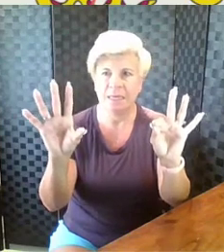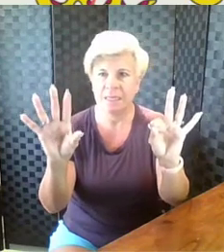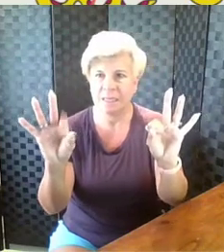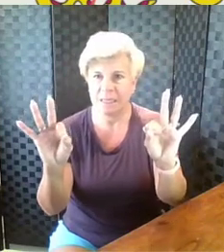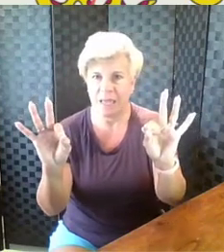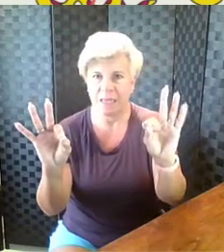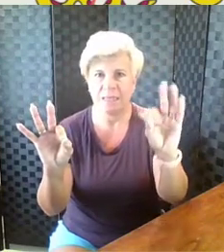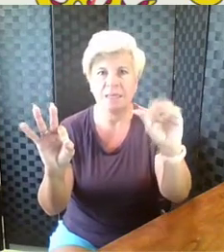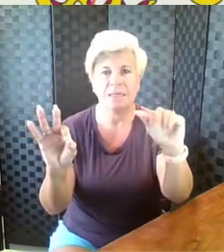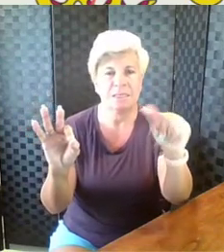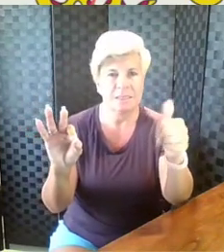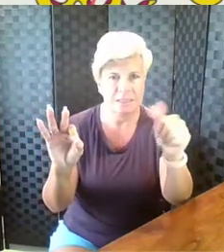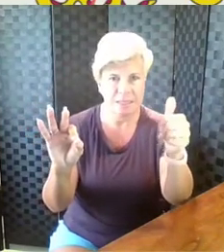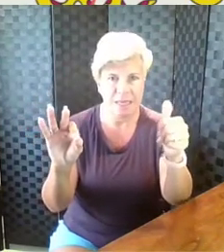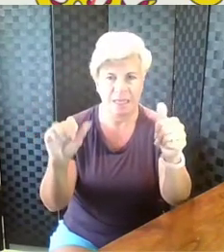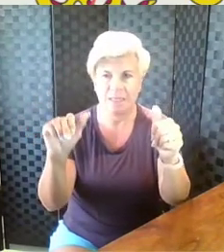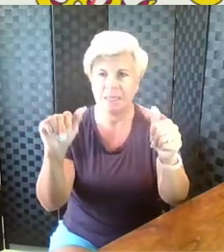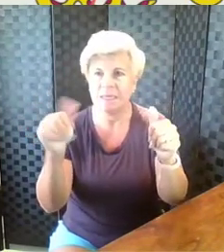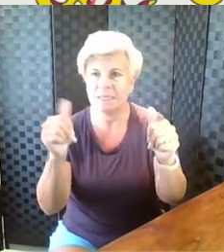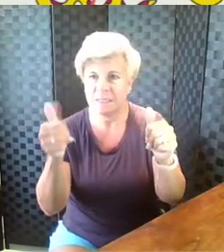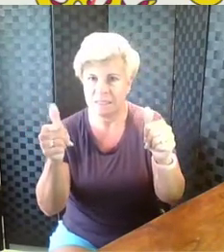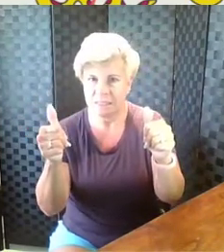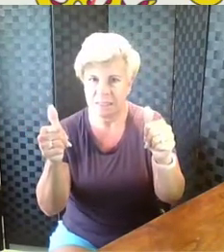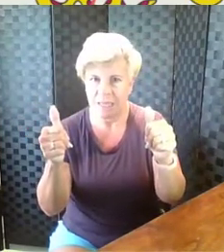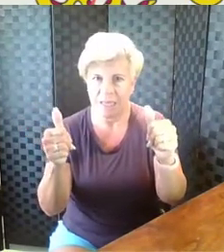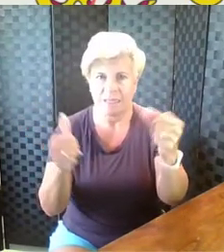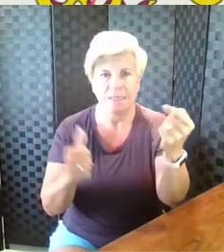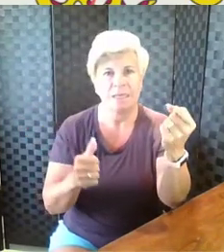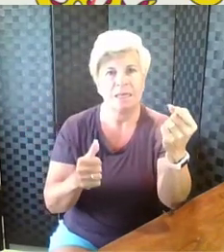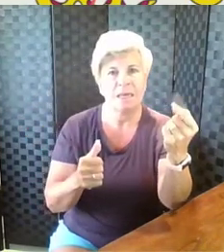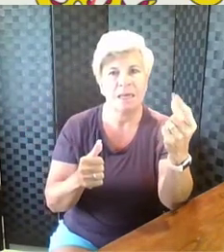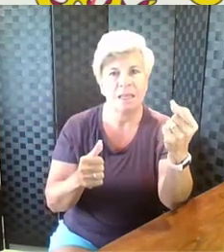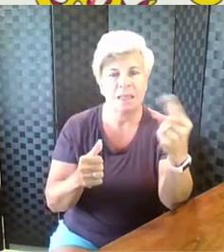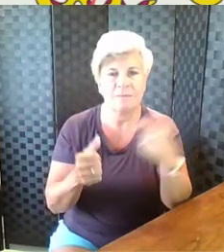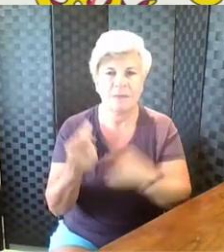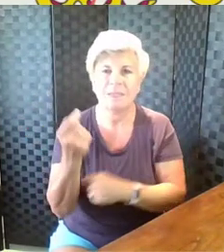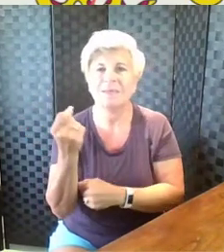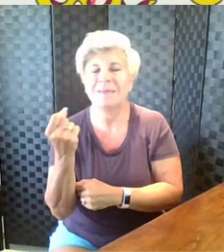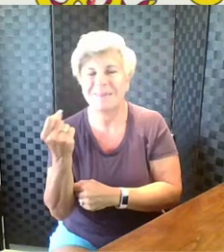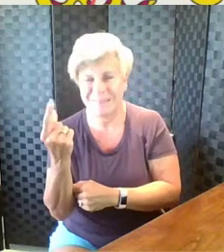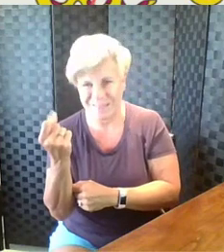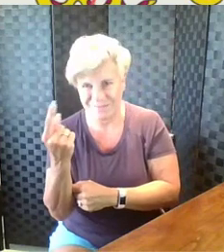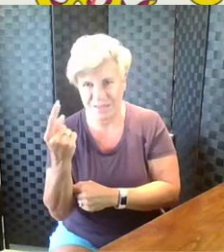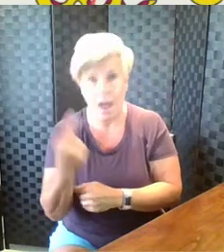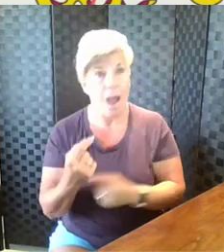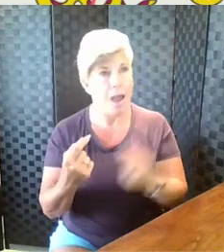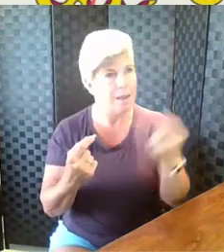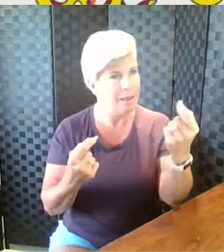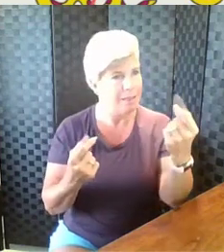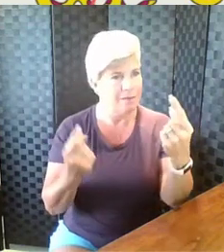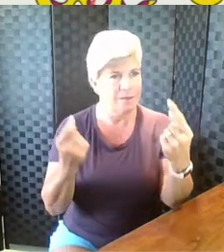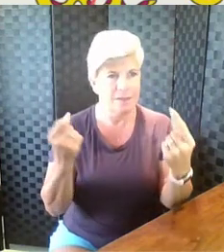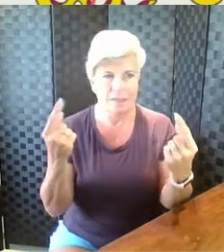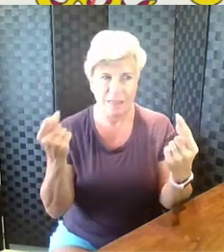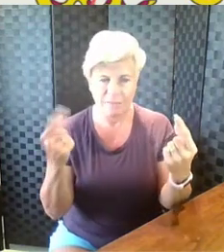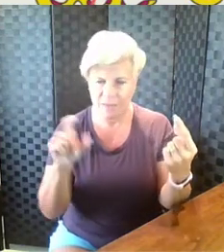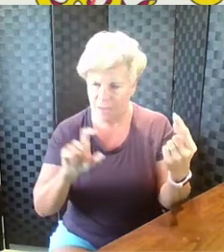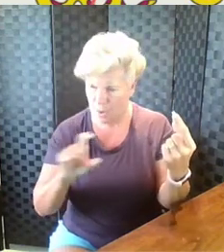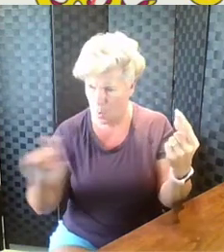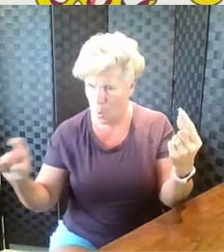9, 9, 10, 10, 11, 11, and what do we have